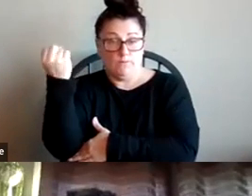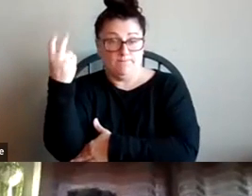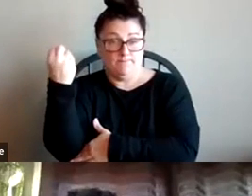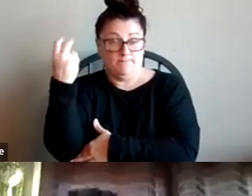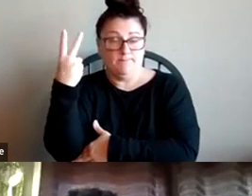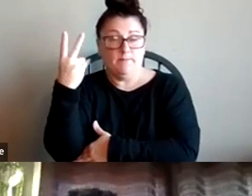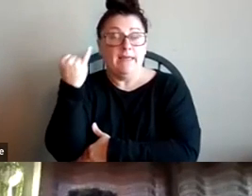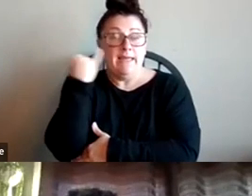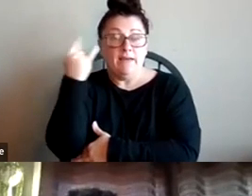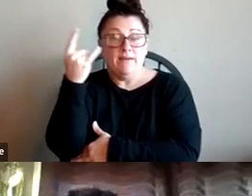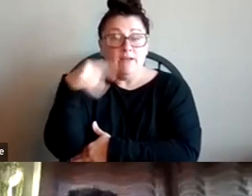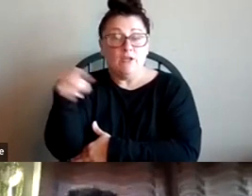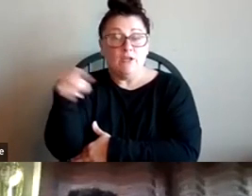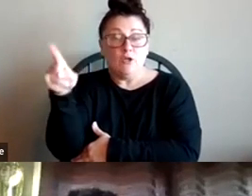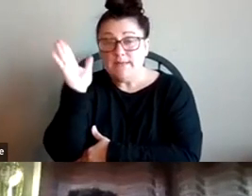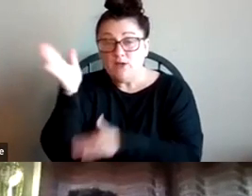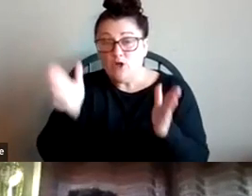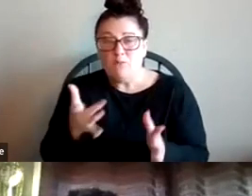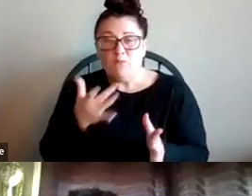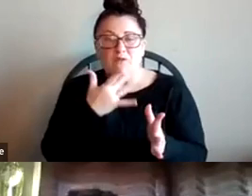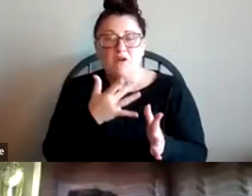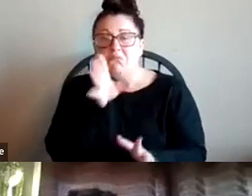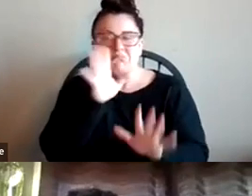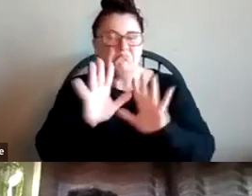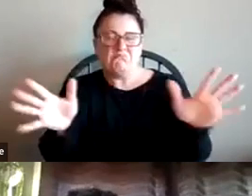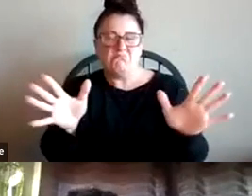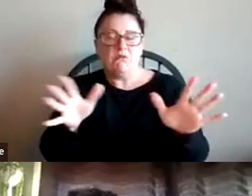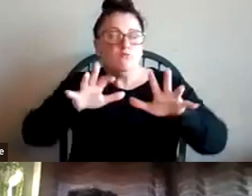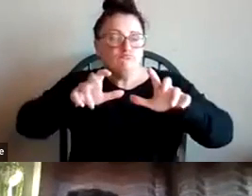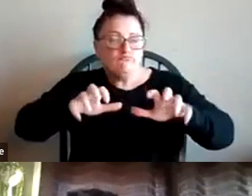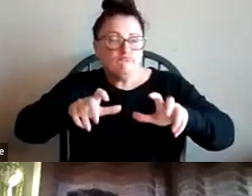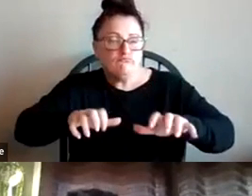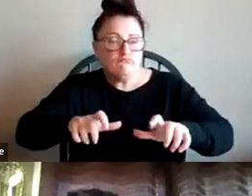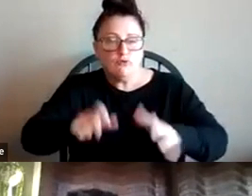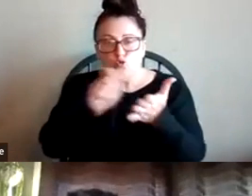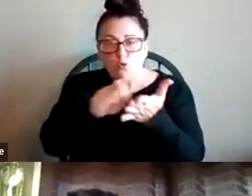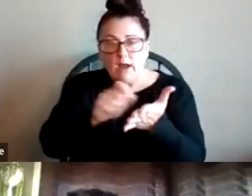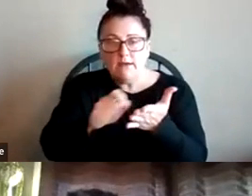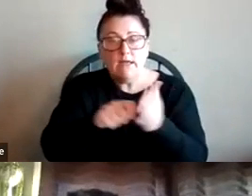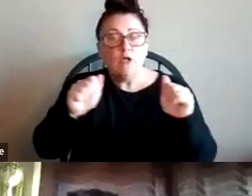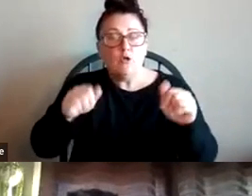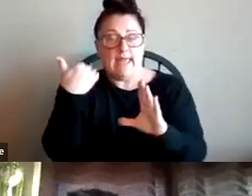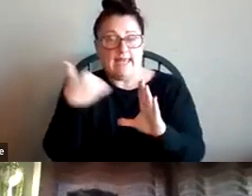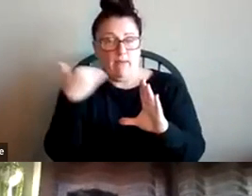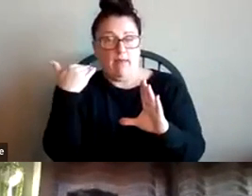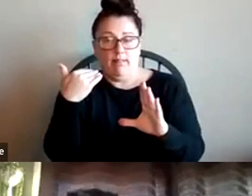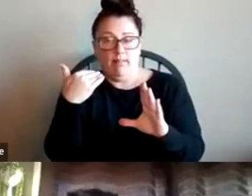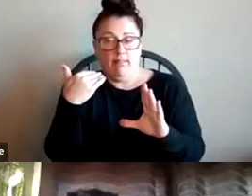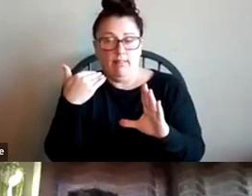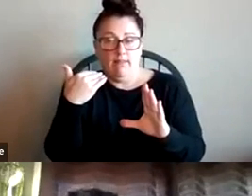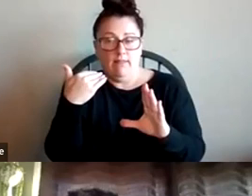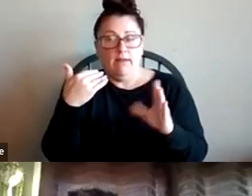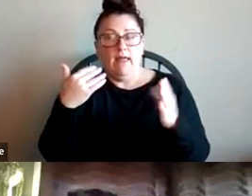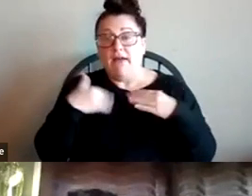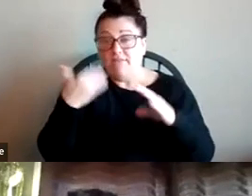speakers would prefer to submit comments in writing, please email your comments to